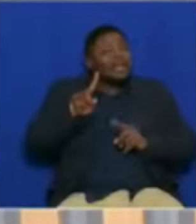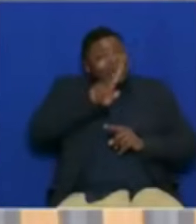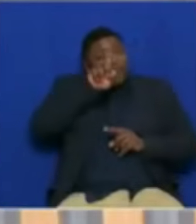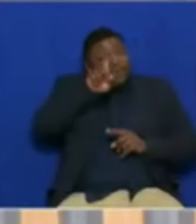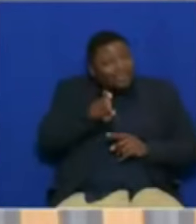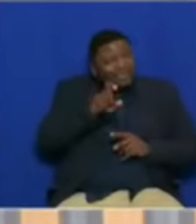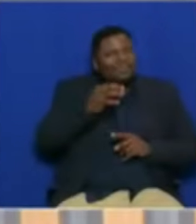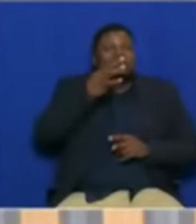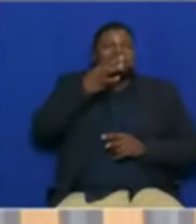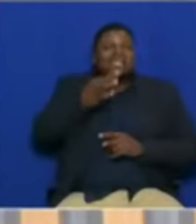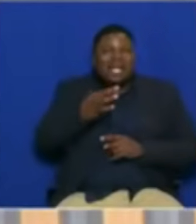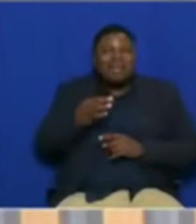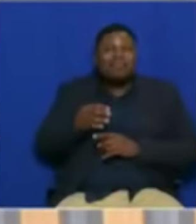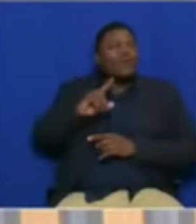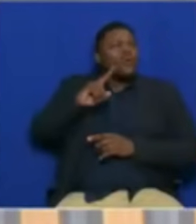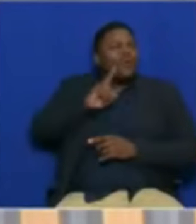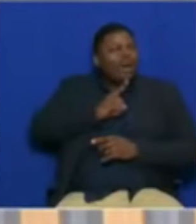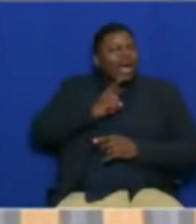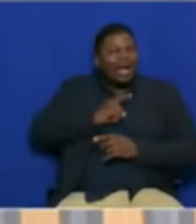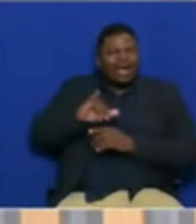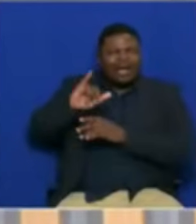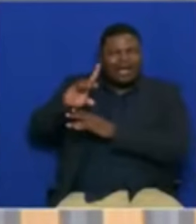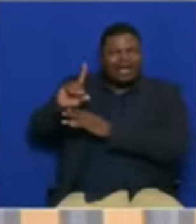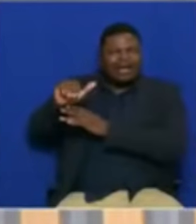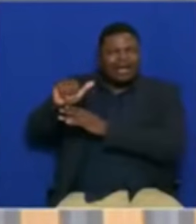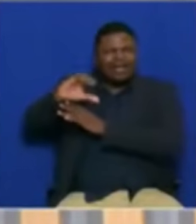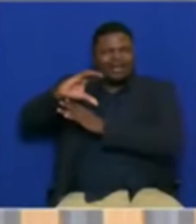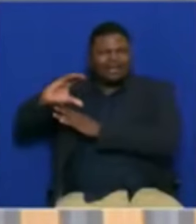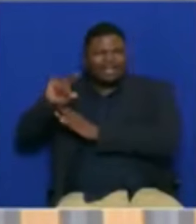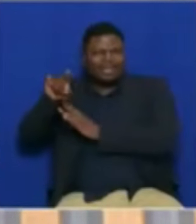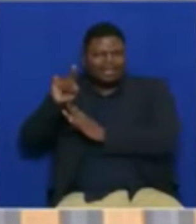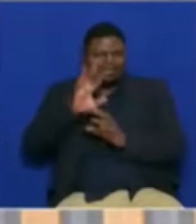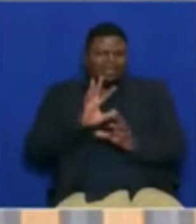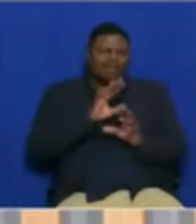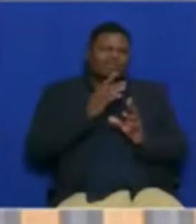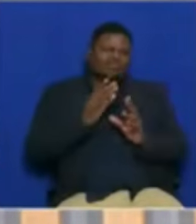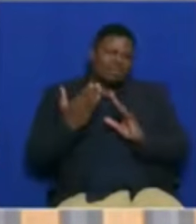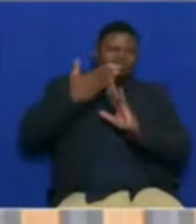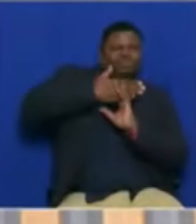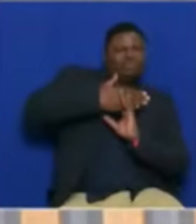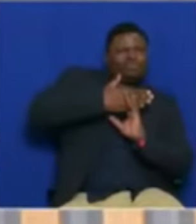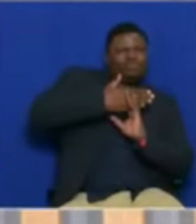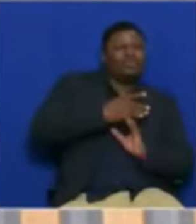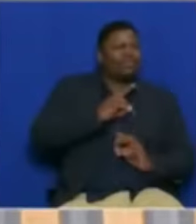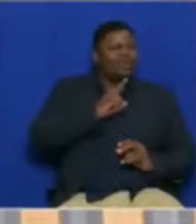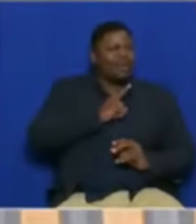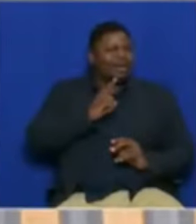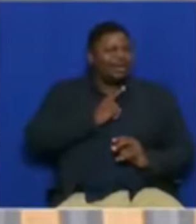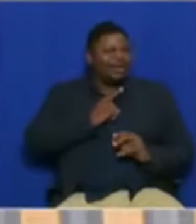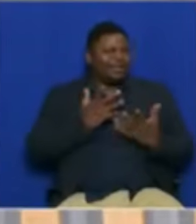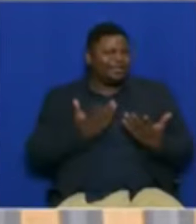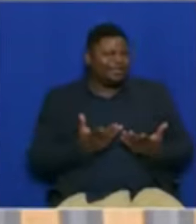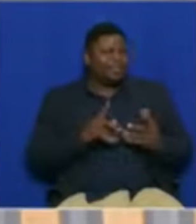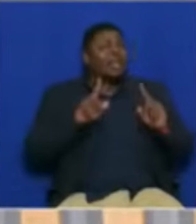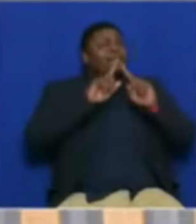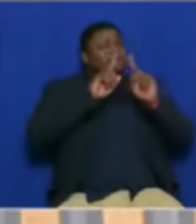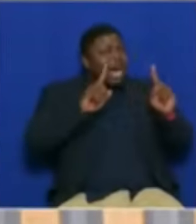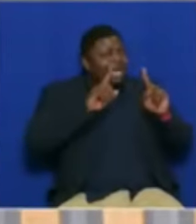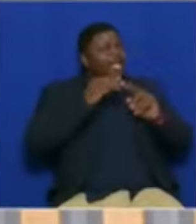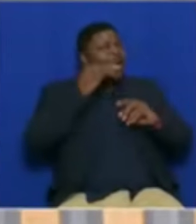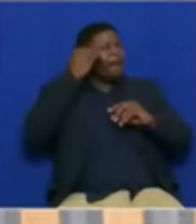that SAPS senior managers have approved the constitution of this panel? Where do you come in as